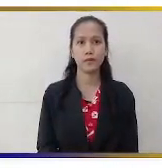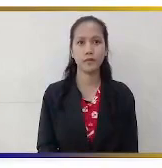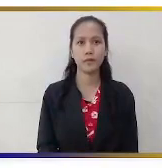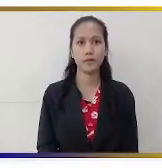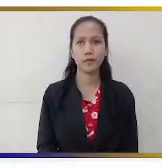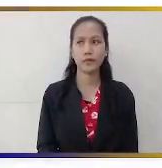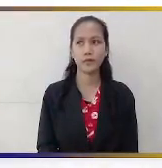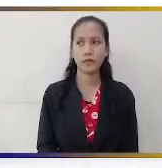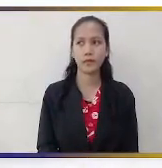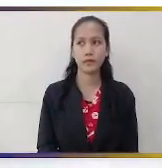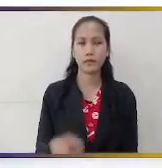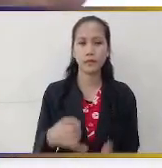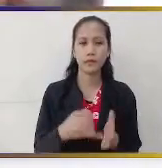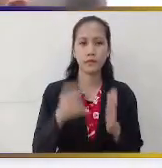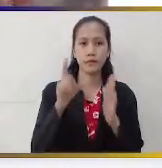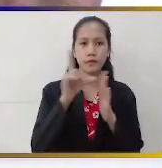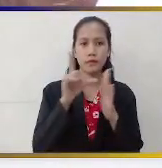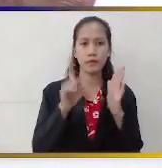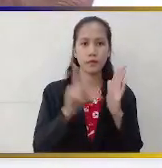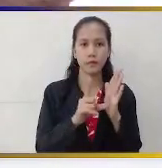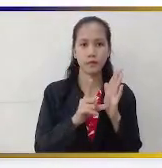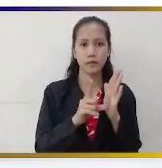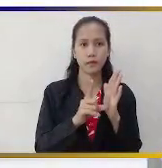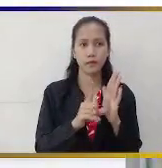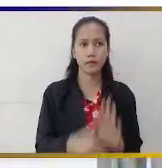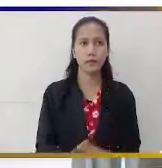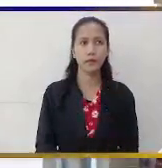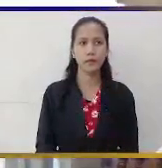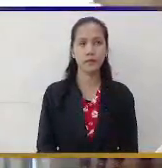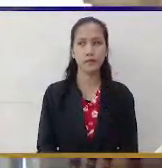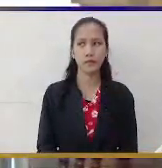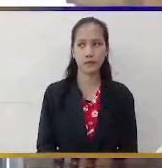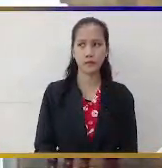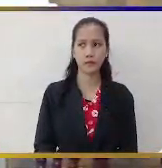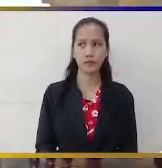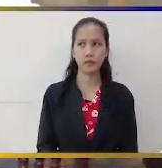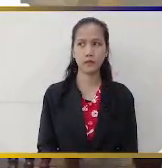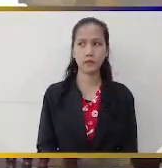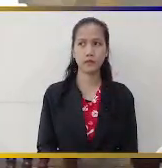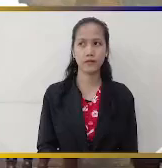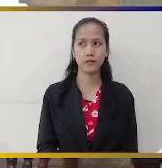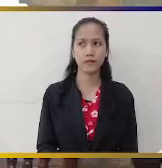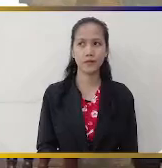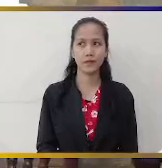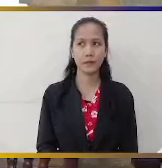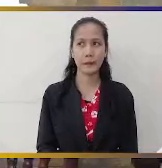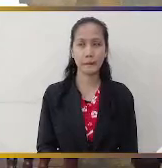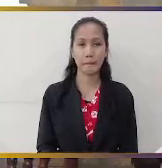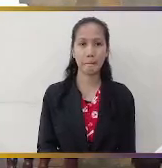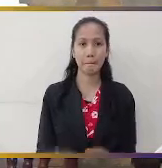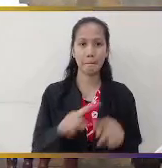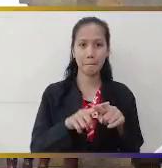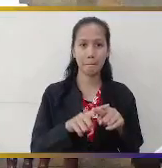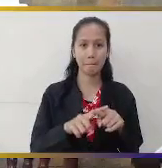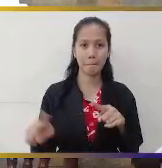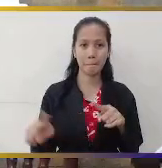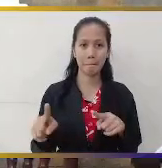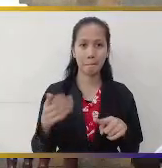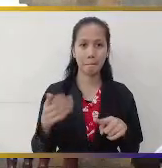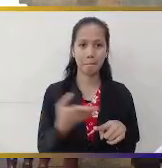It's the law. But you have to experiment